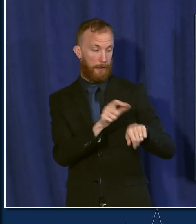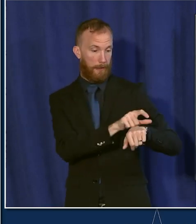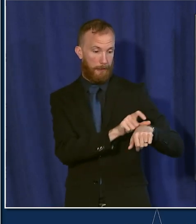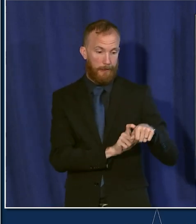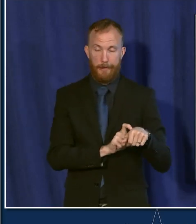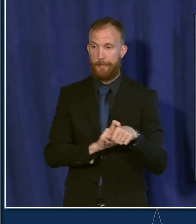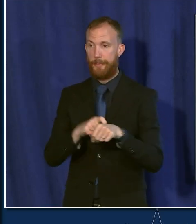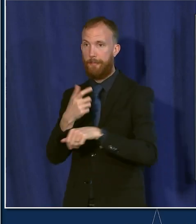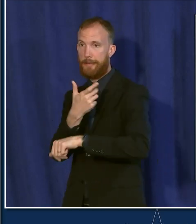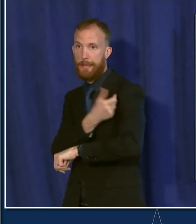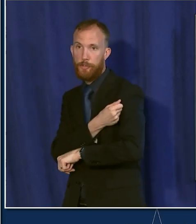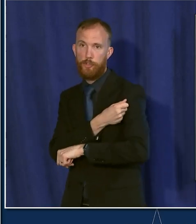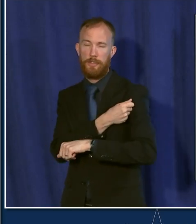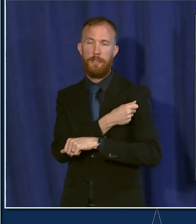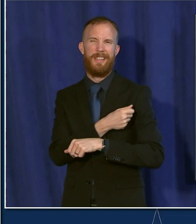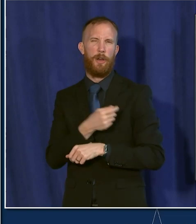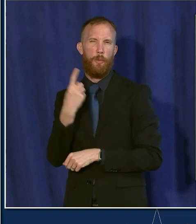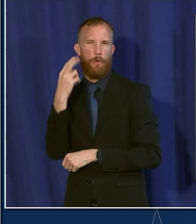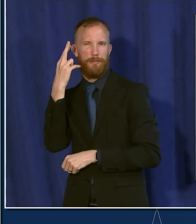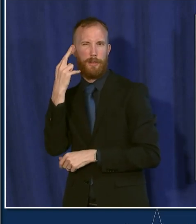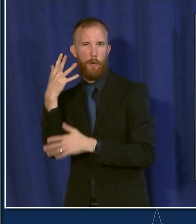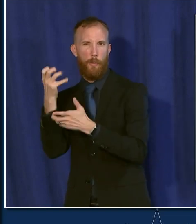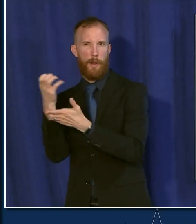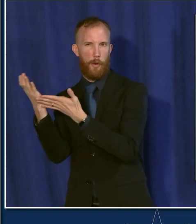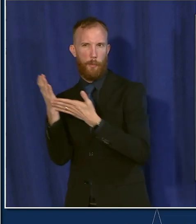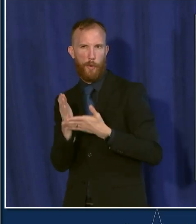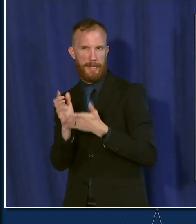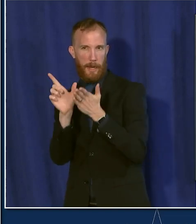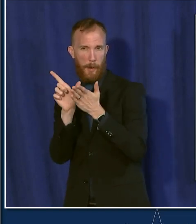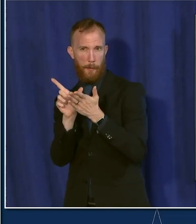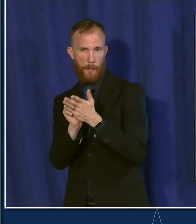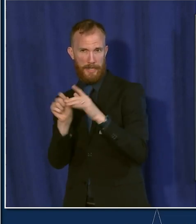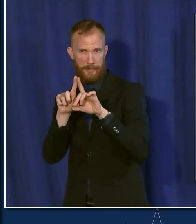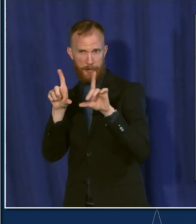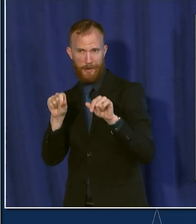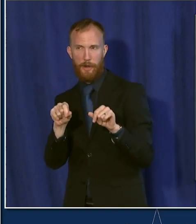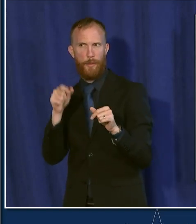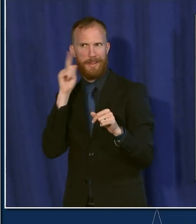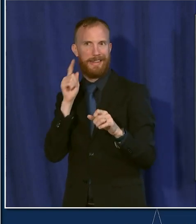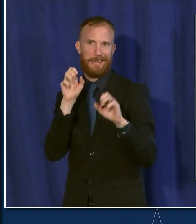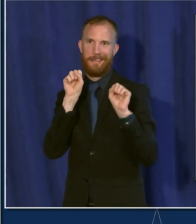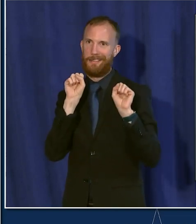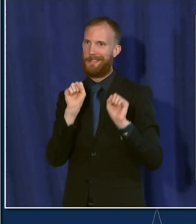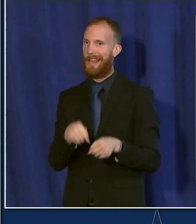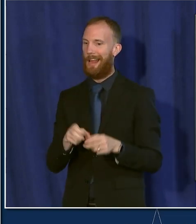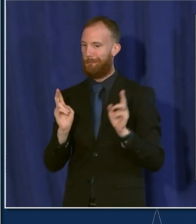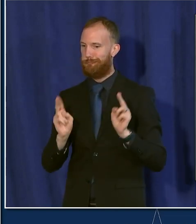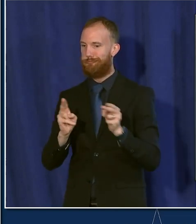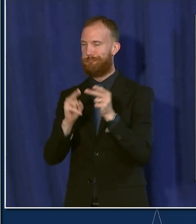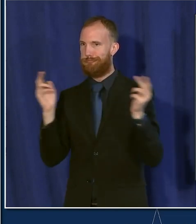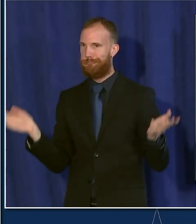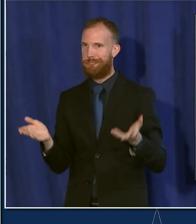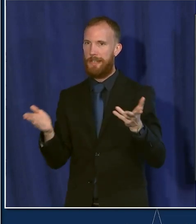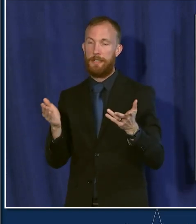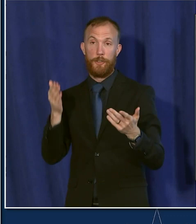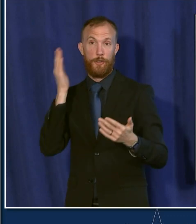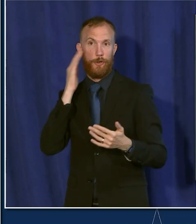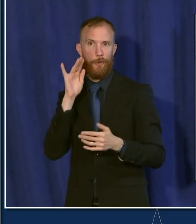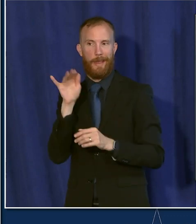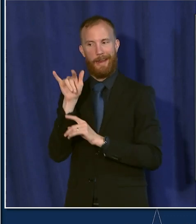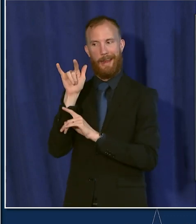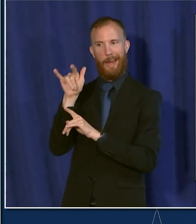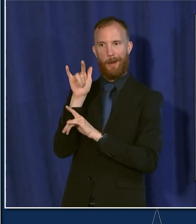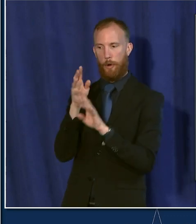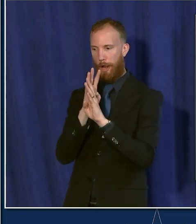people to bring that printed record is because we expect that can speed that up. As you know from, going through an airline check, if people are trying to fumble